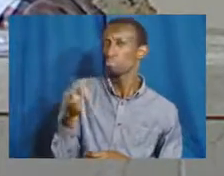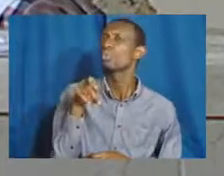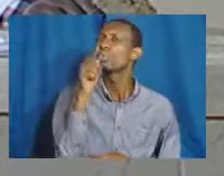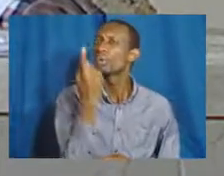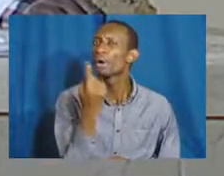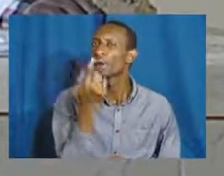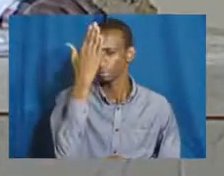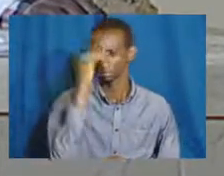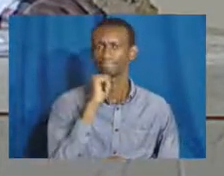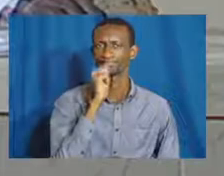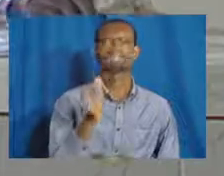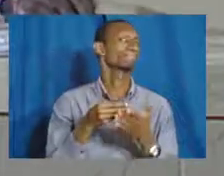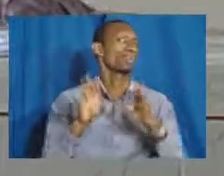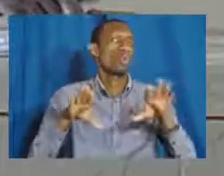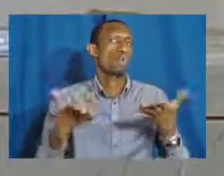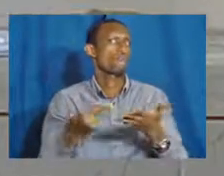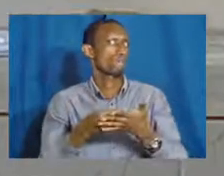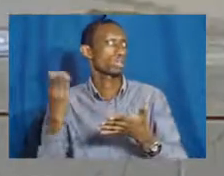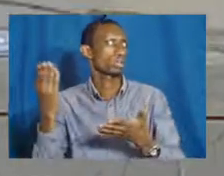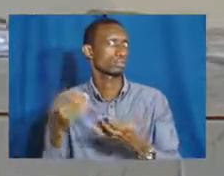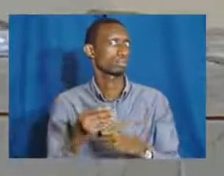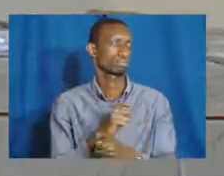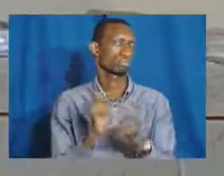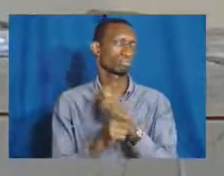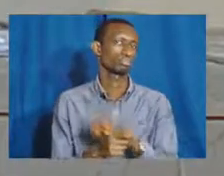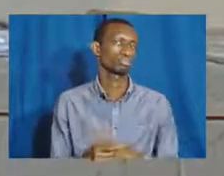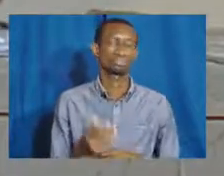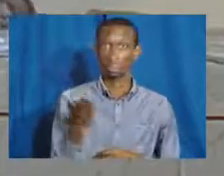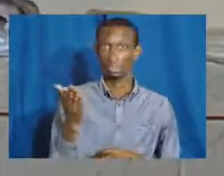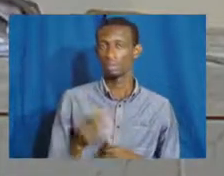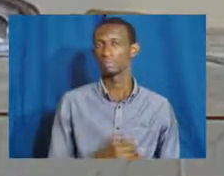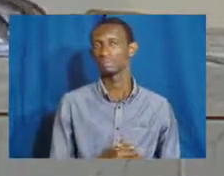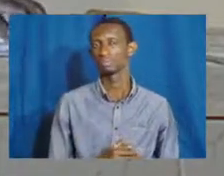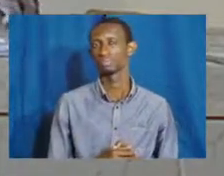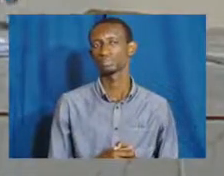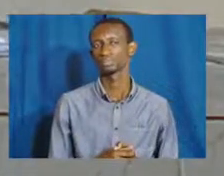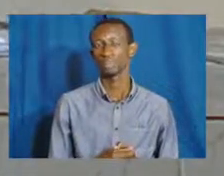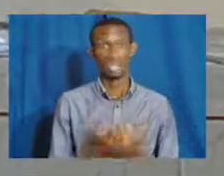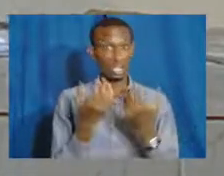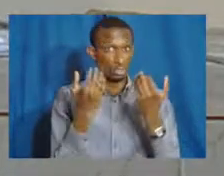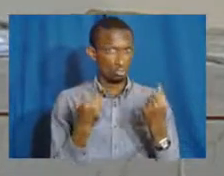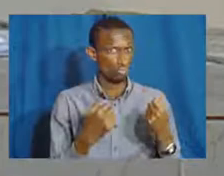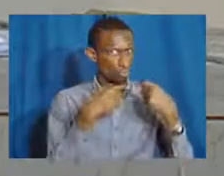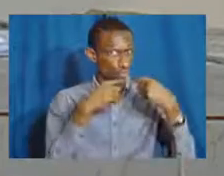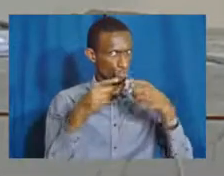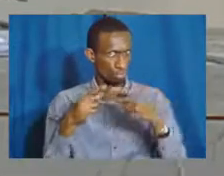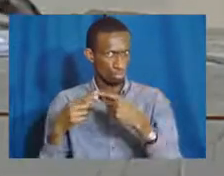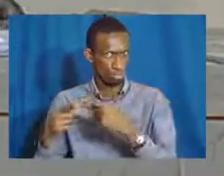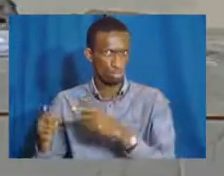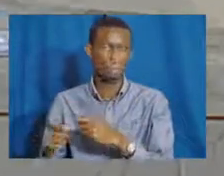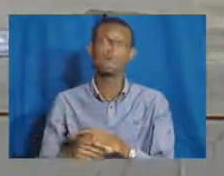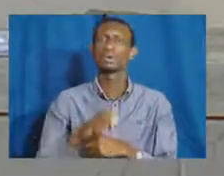one variable. Then we have different kinds of